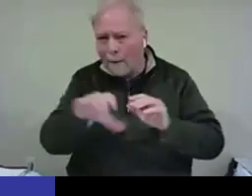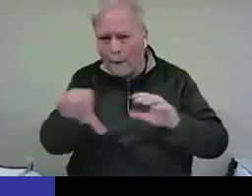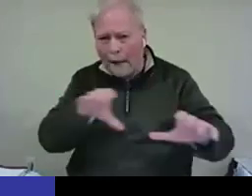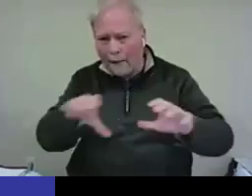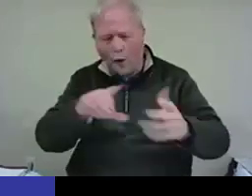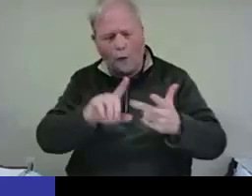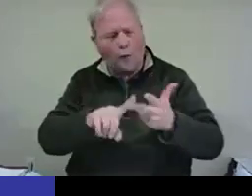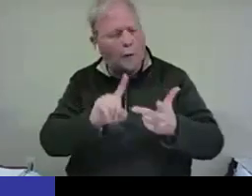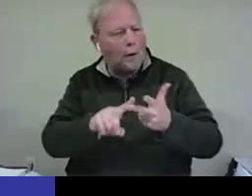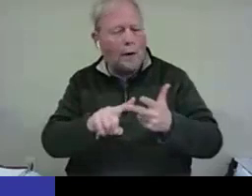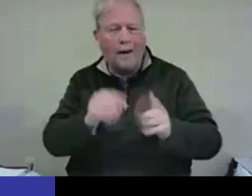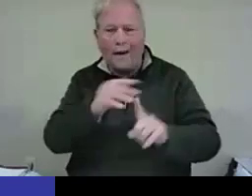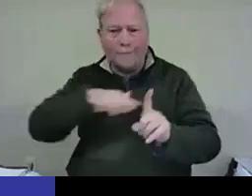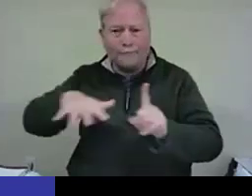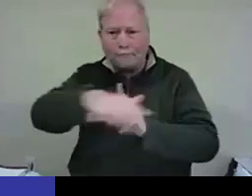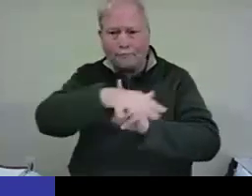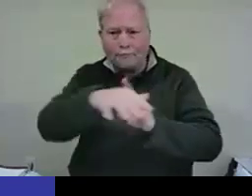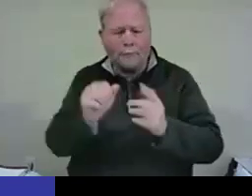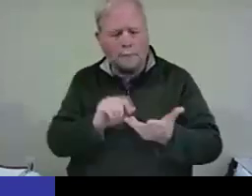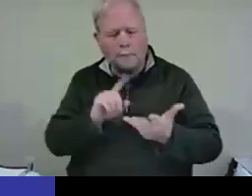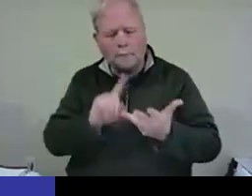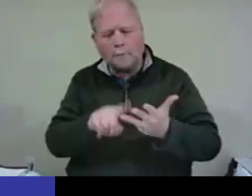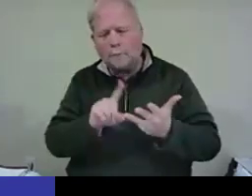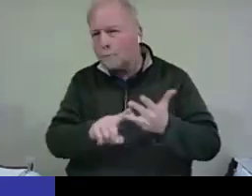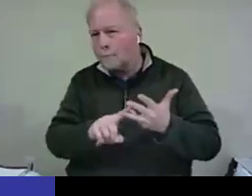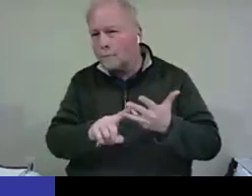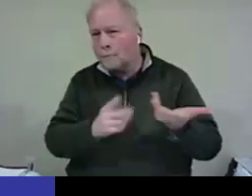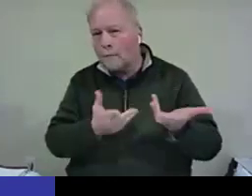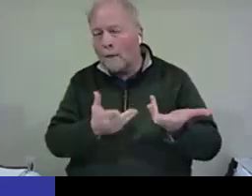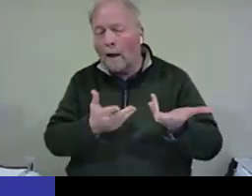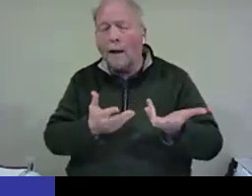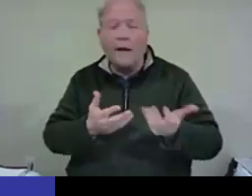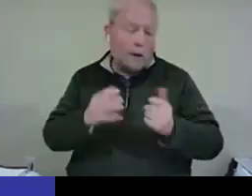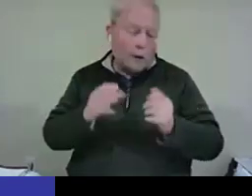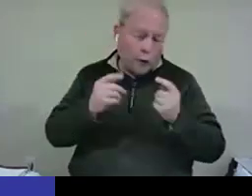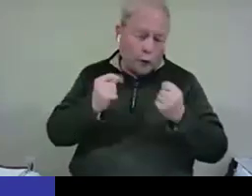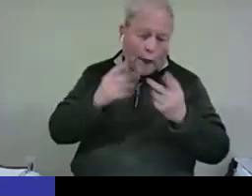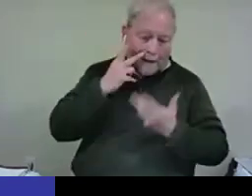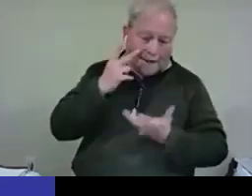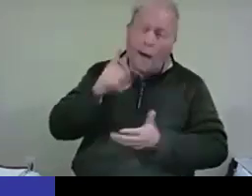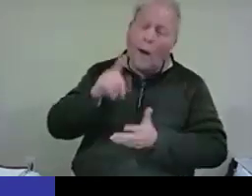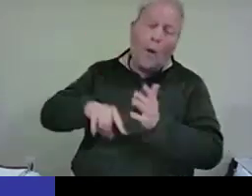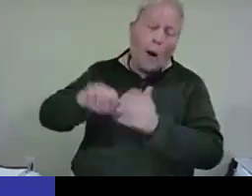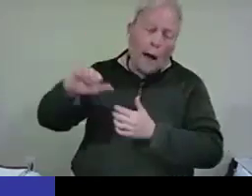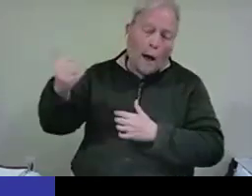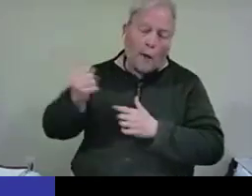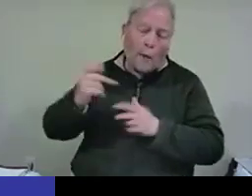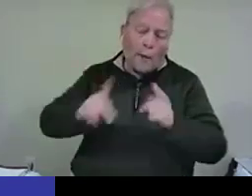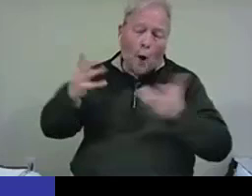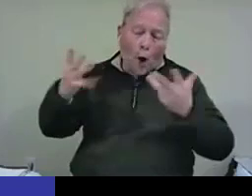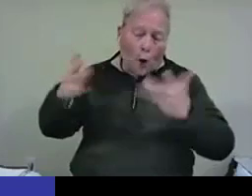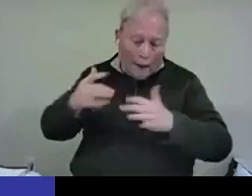or disconfirm characteristics identified by other sources. So through interviews,